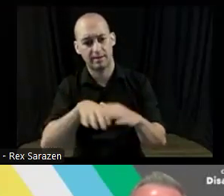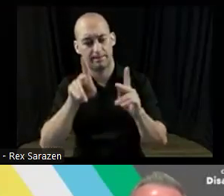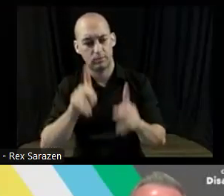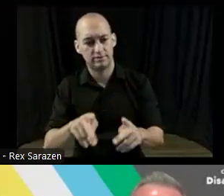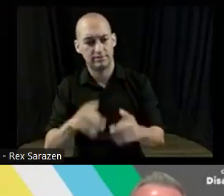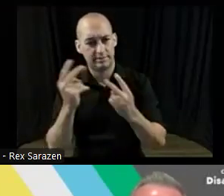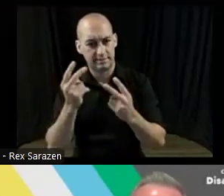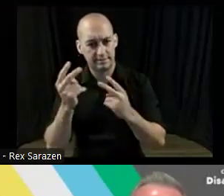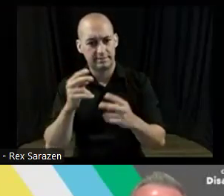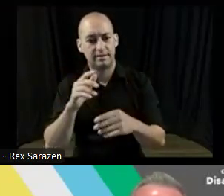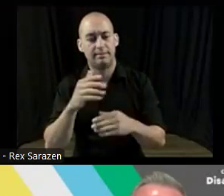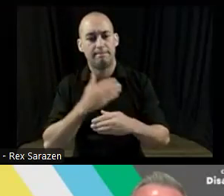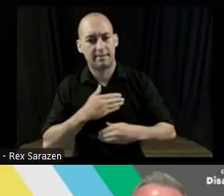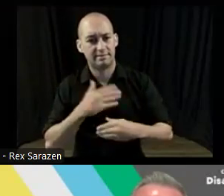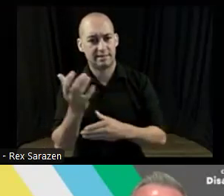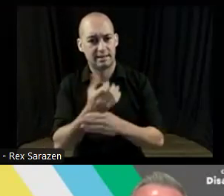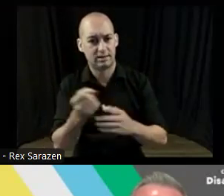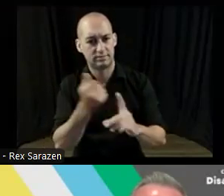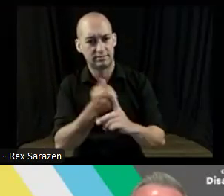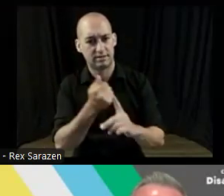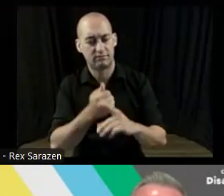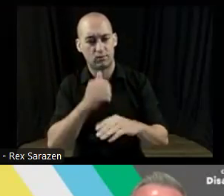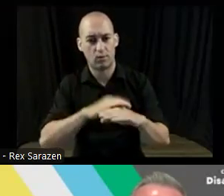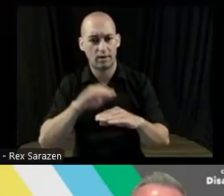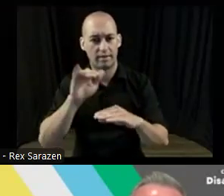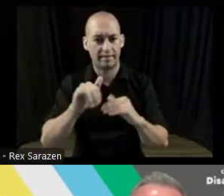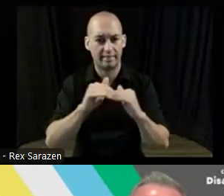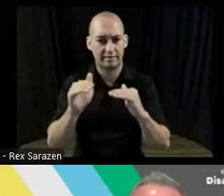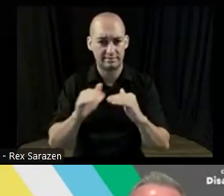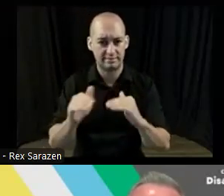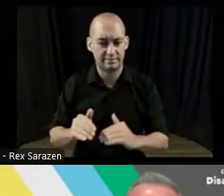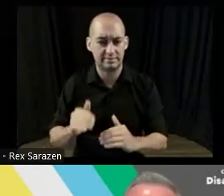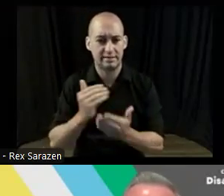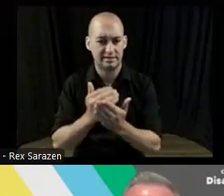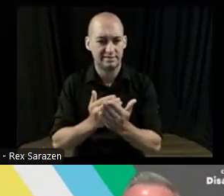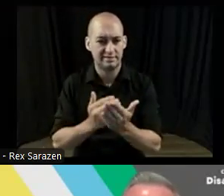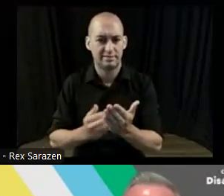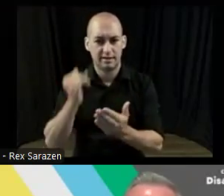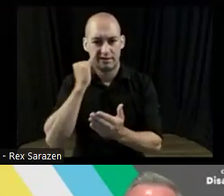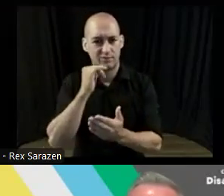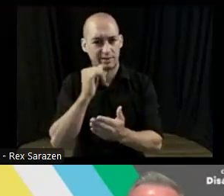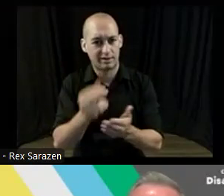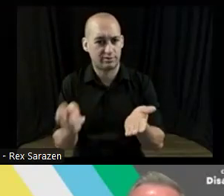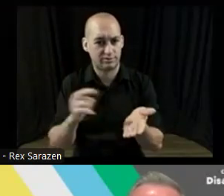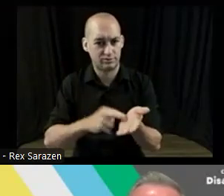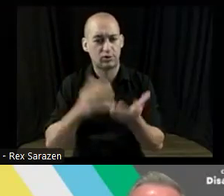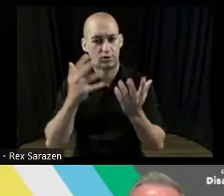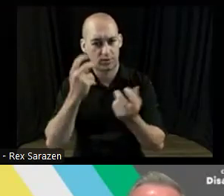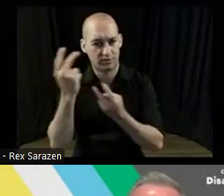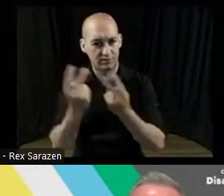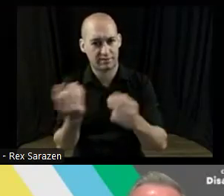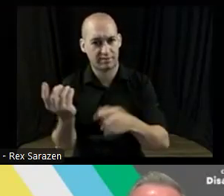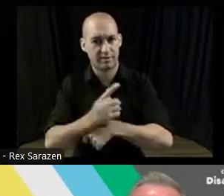get yourself on that list if you're not already registered and you want to attend the day of action in